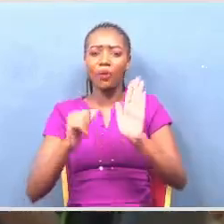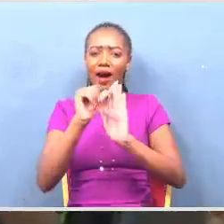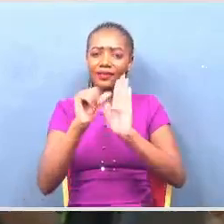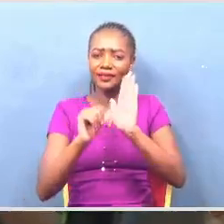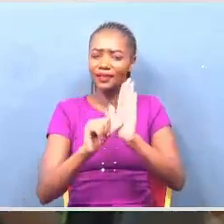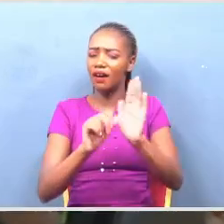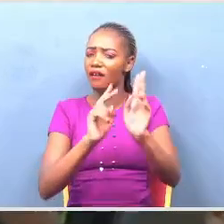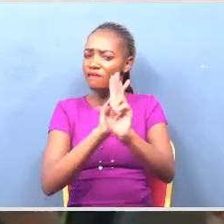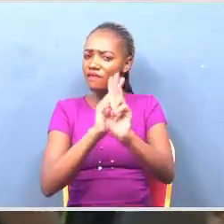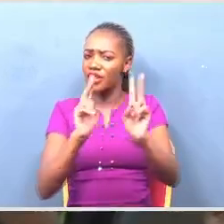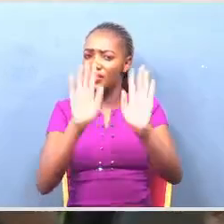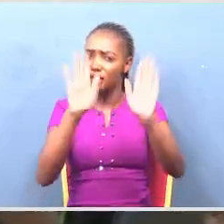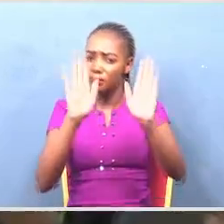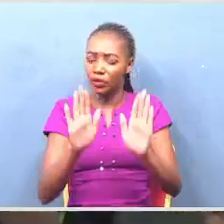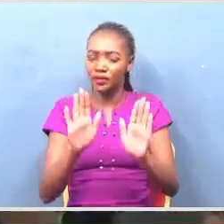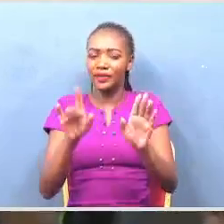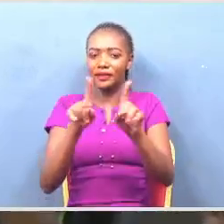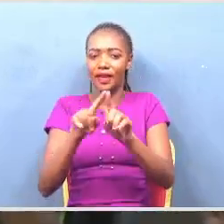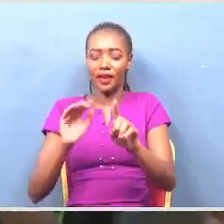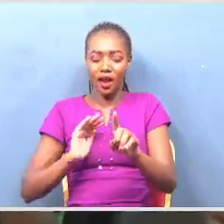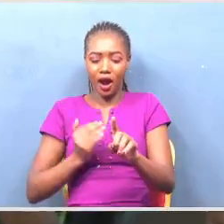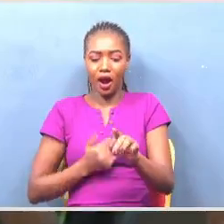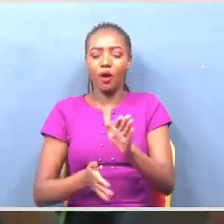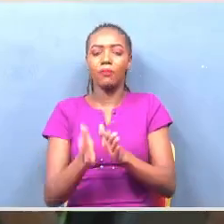agenda, and our plan.